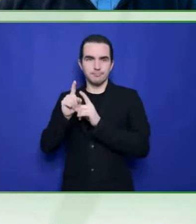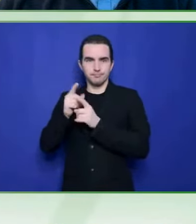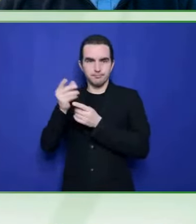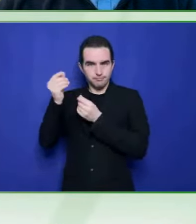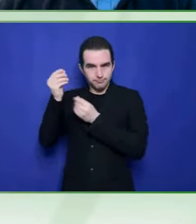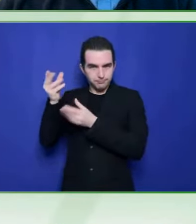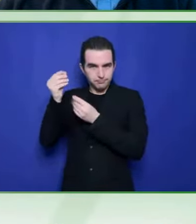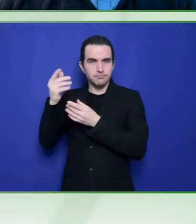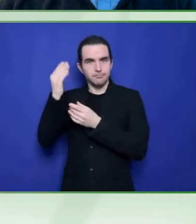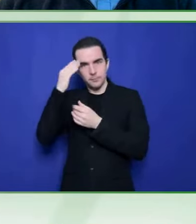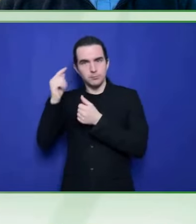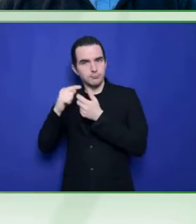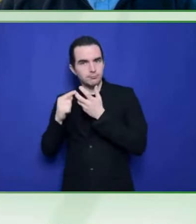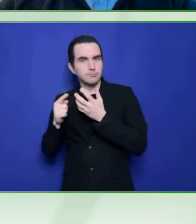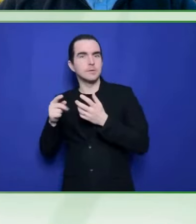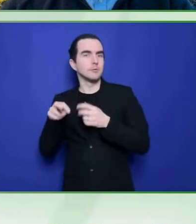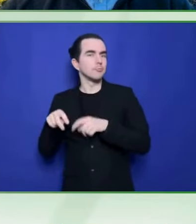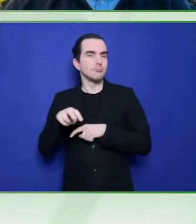session.